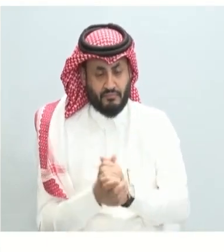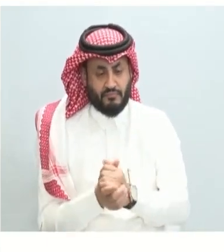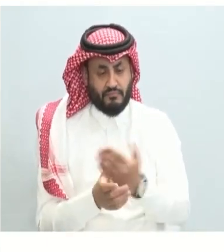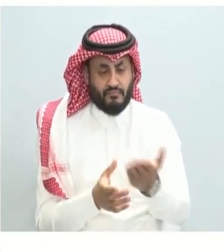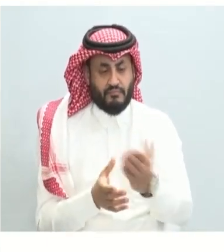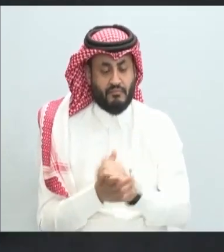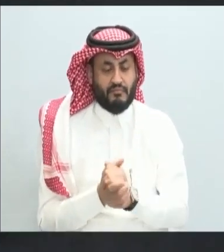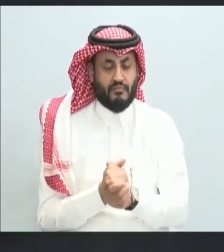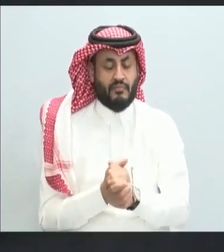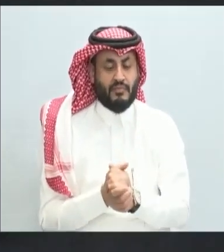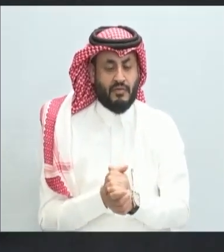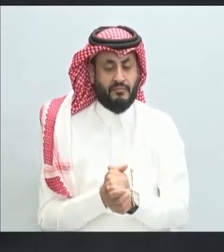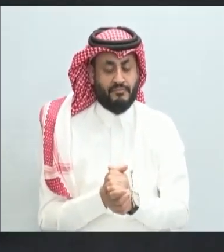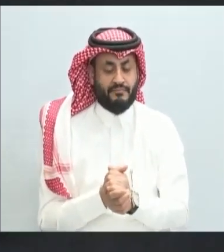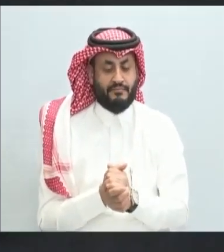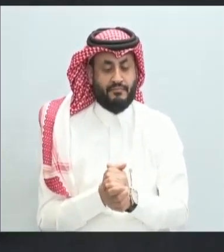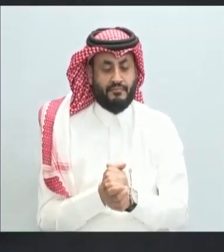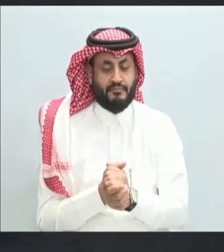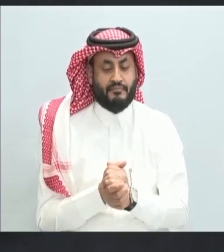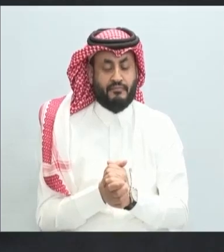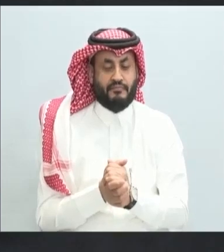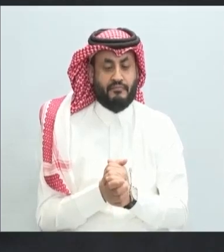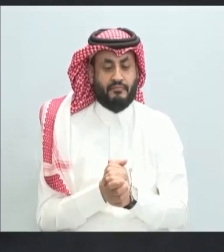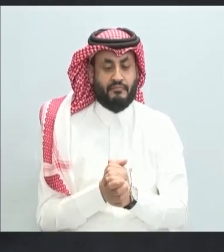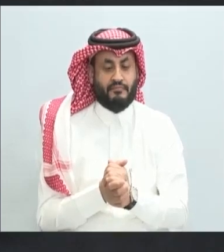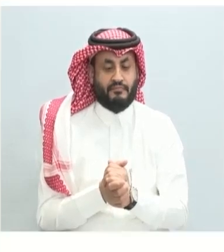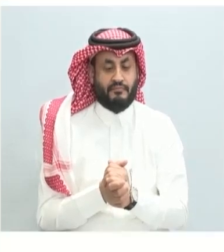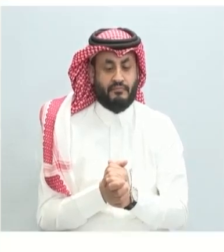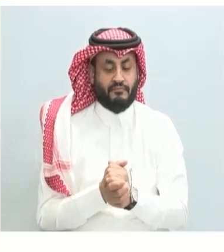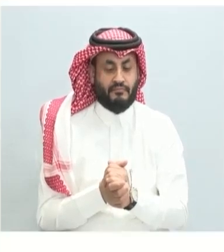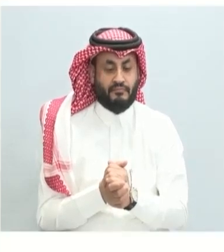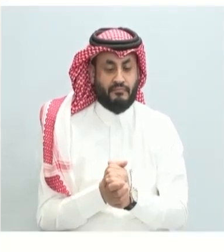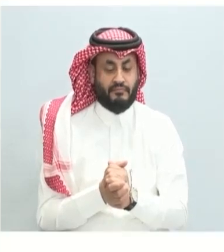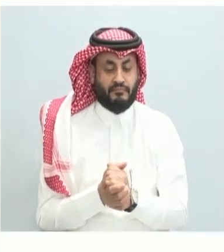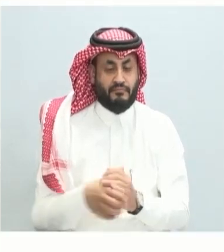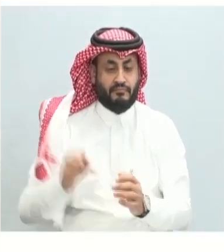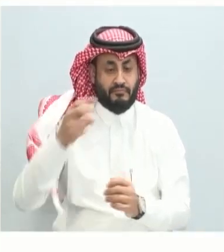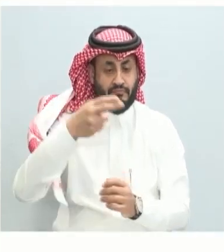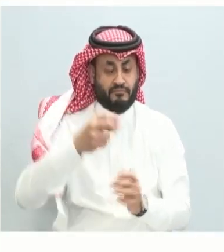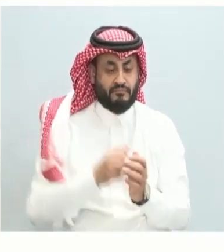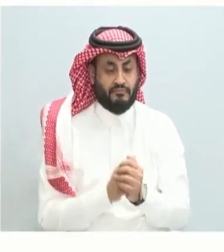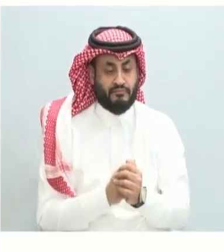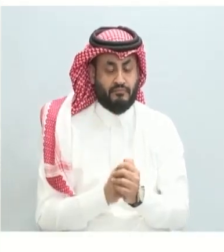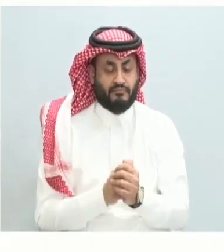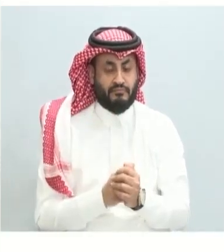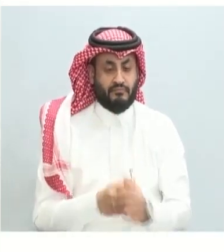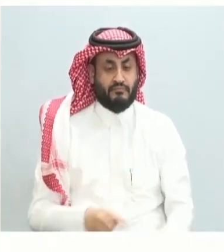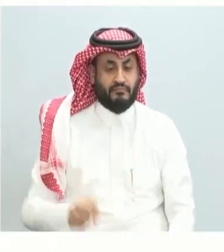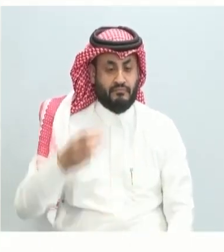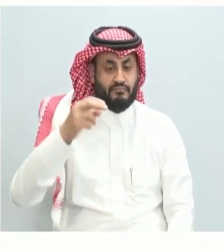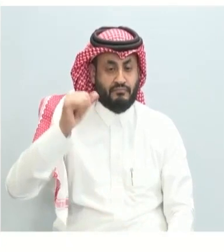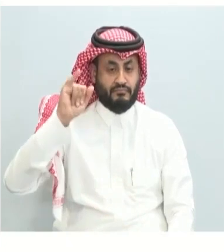listen to the other set of letters. S and H says